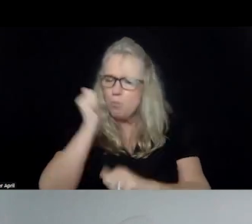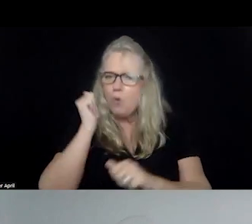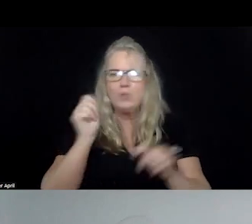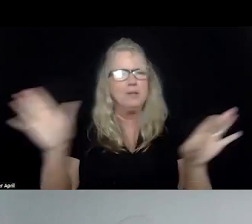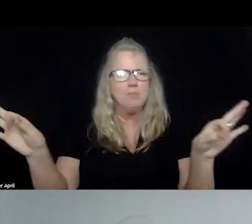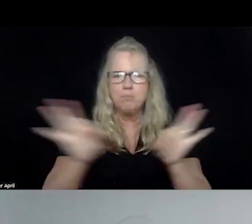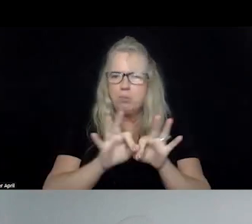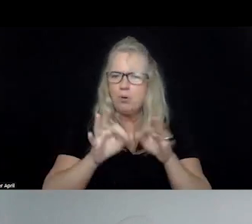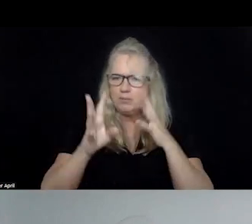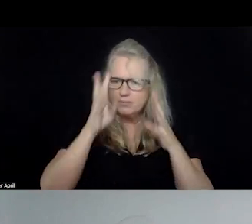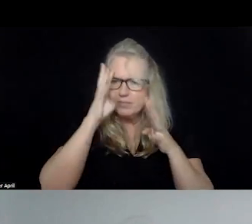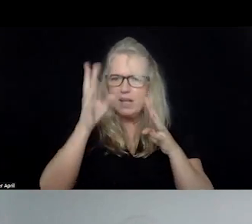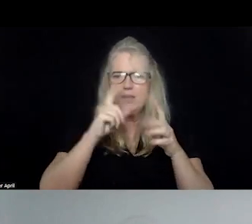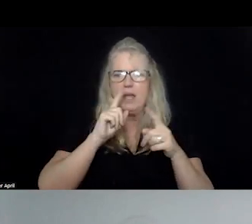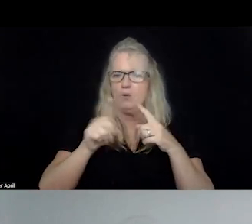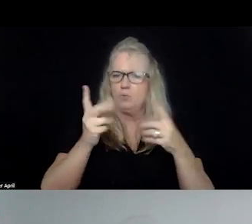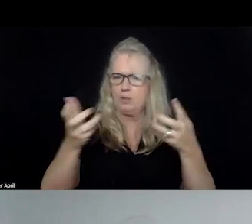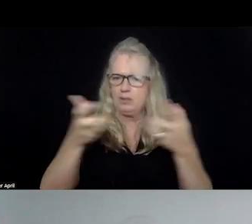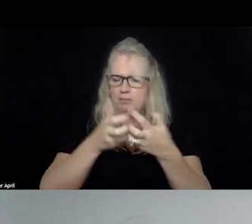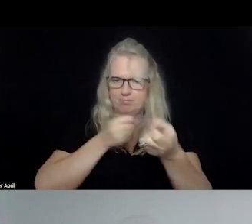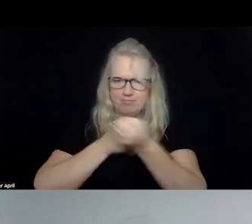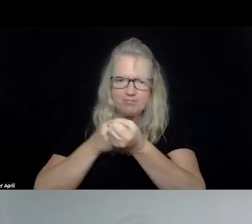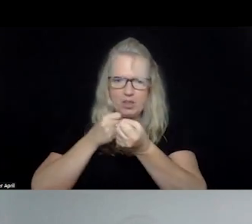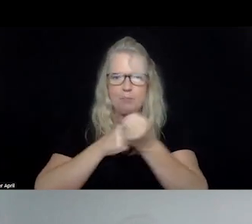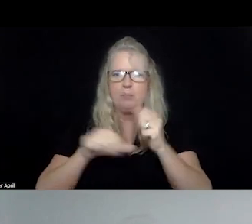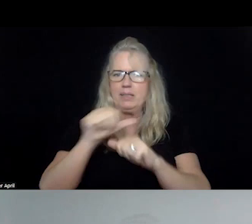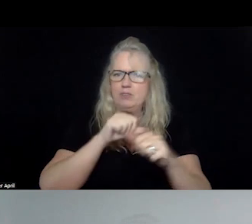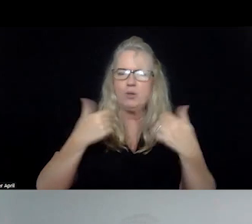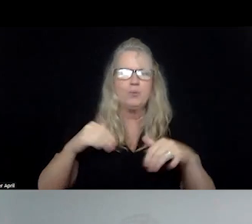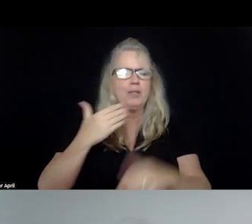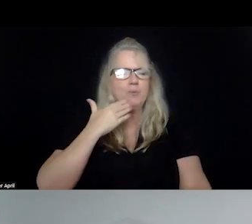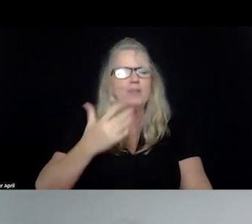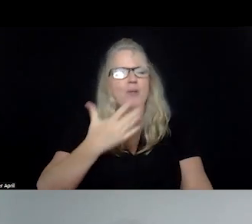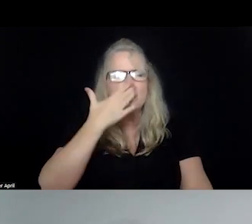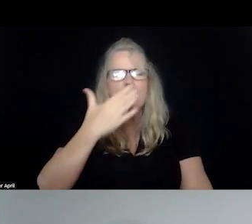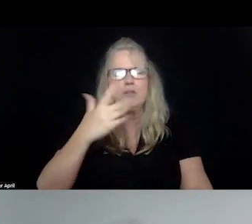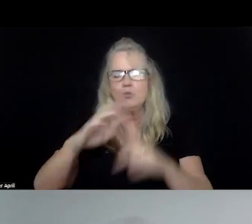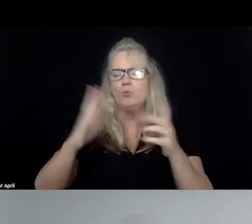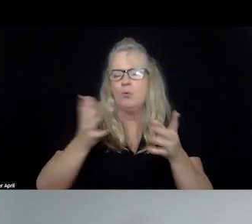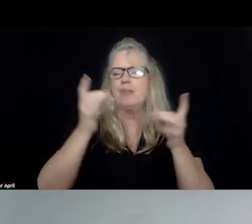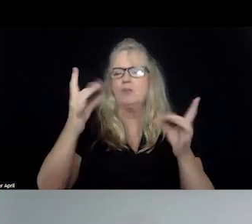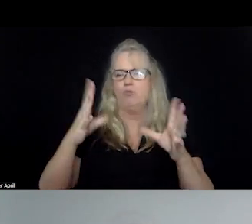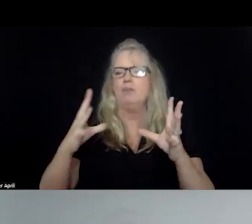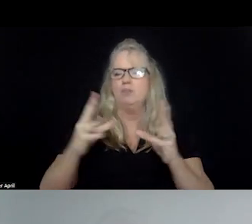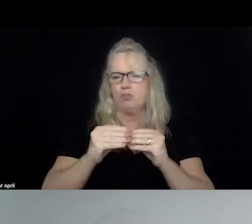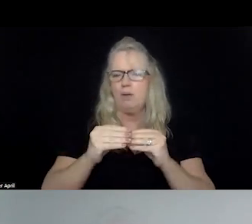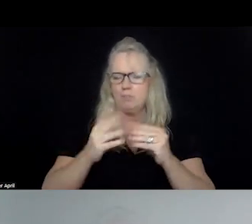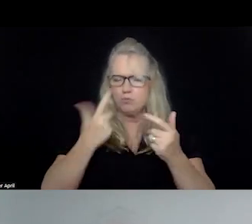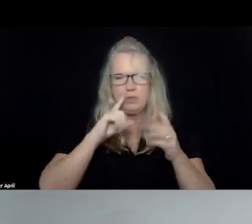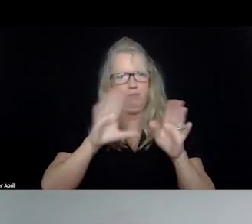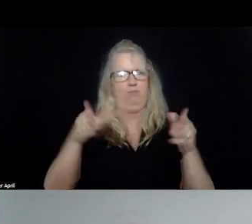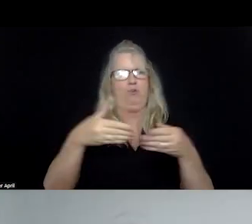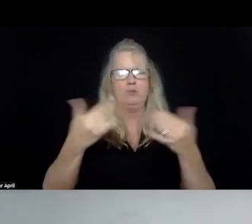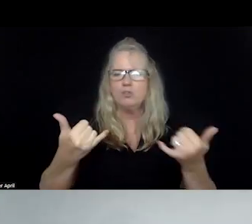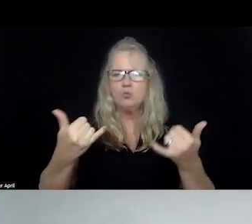they complement each other extremely well. So thanks to the Crisis Jam for focusing on that